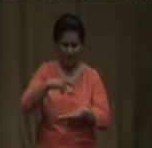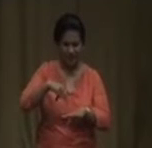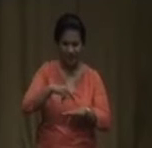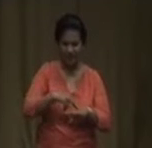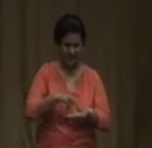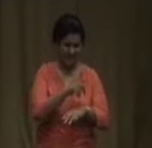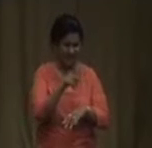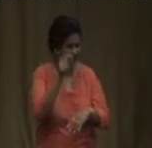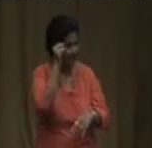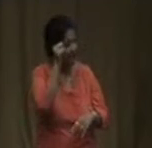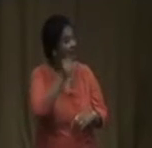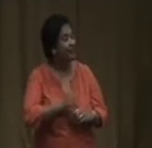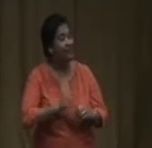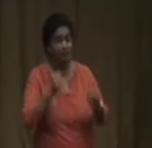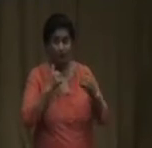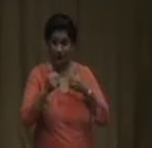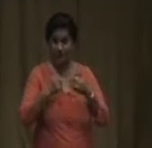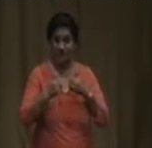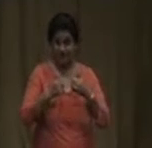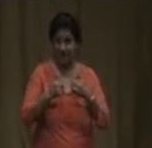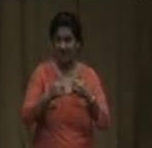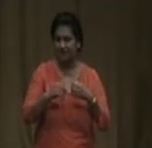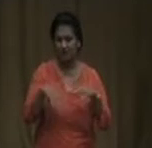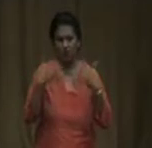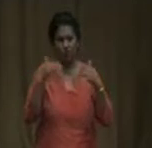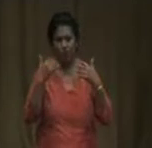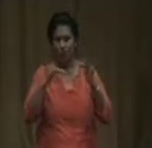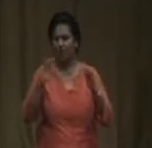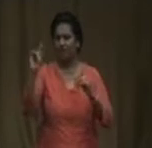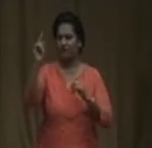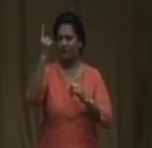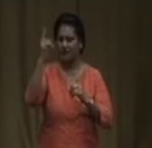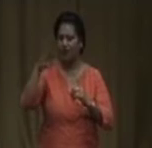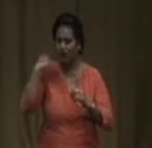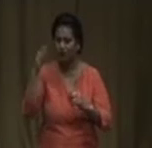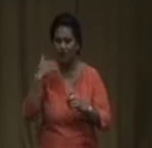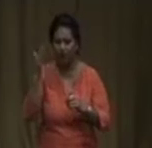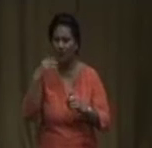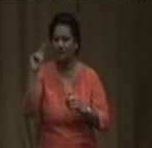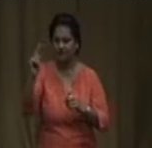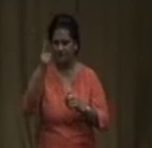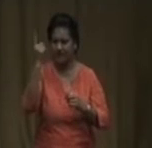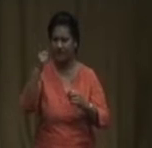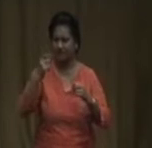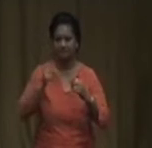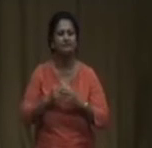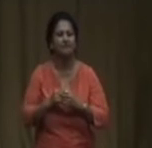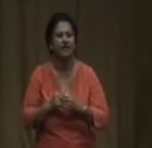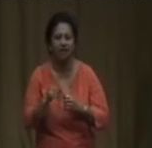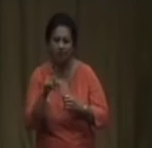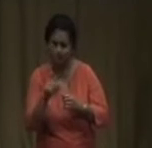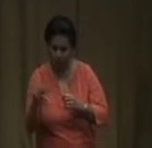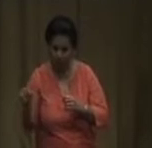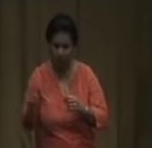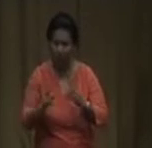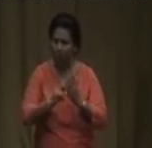of the South Pacific is an outstanding pioneer. I have a remote connection with USP. The